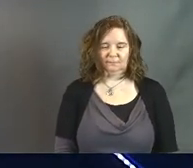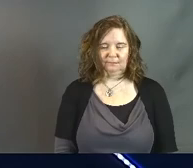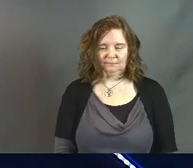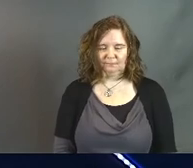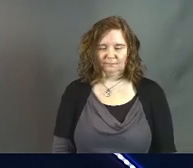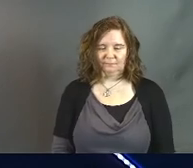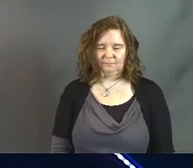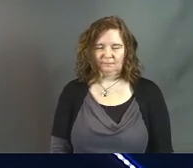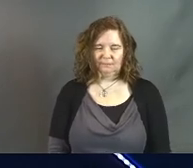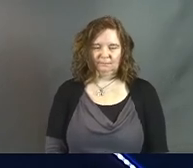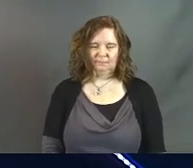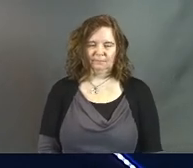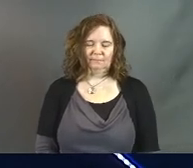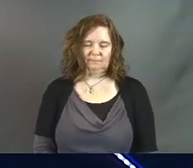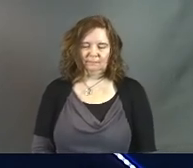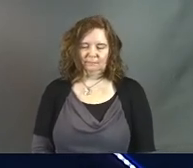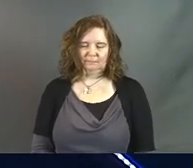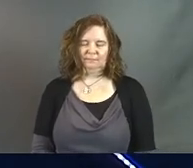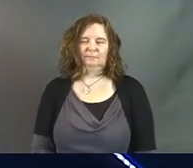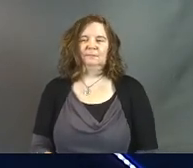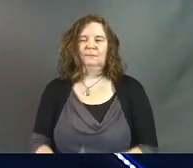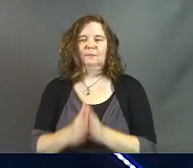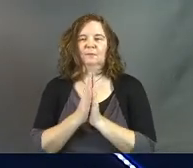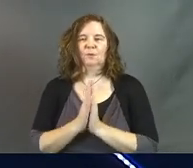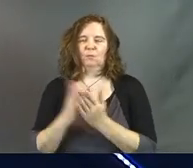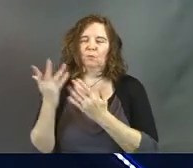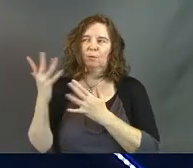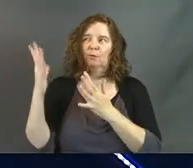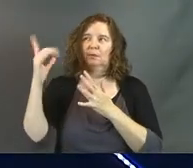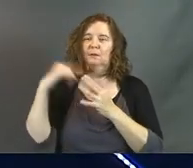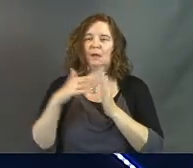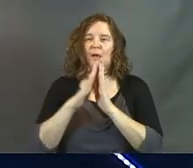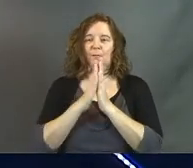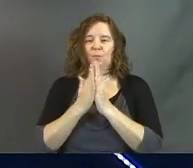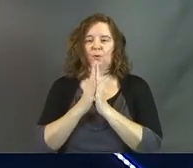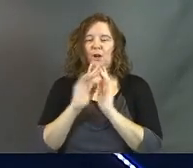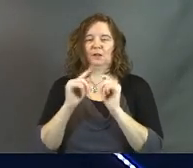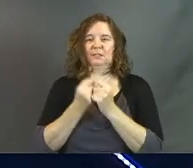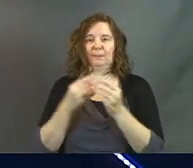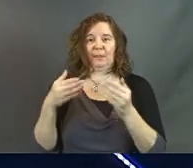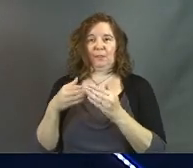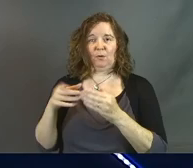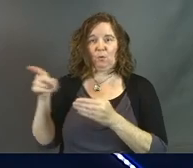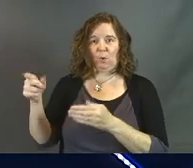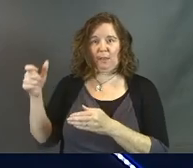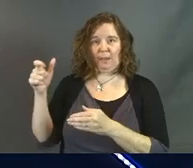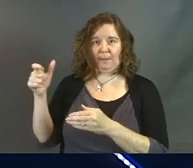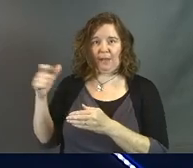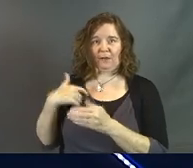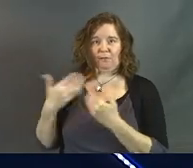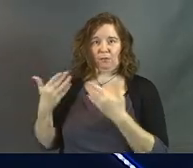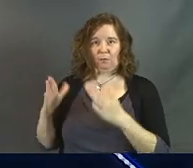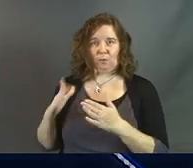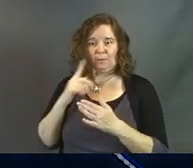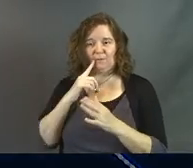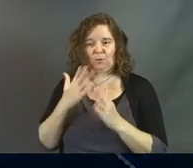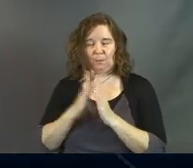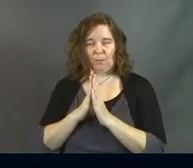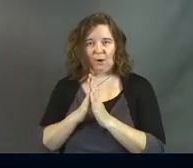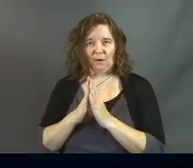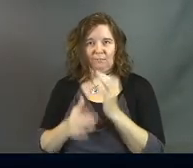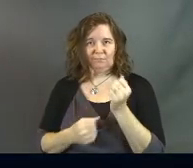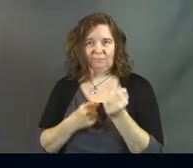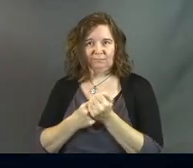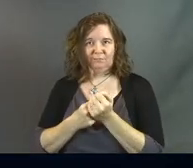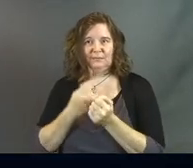Grace, I want to remind you that if you need prayer for whatever reason, our prayer teams are located in the back of the sanctuary and all around the back area there. And if